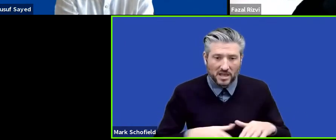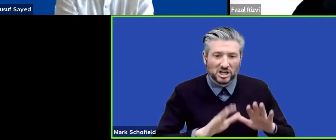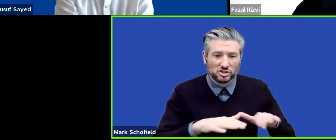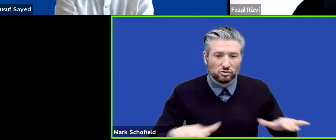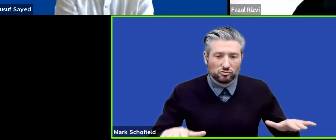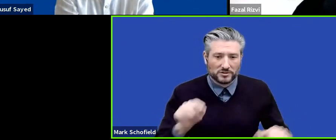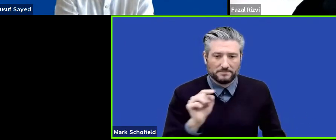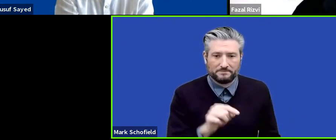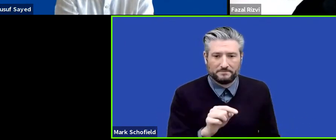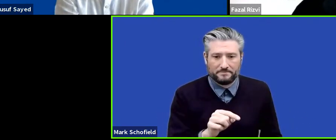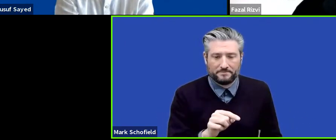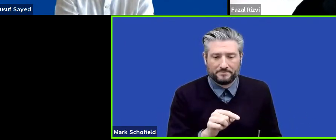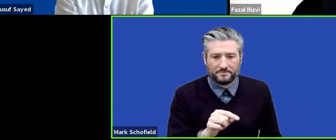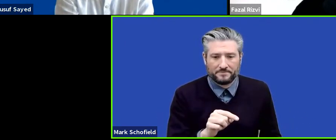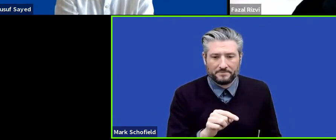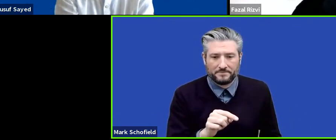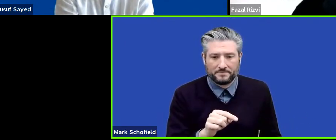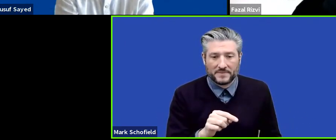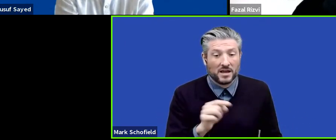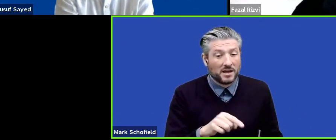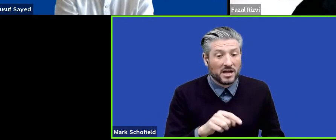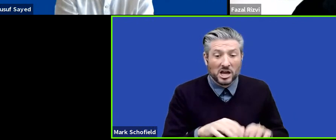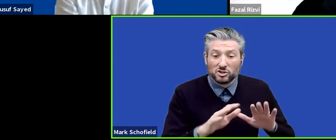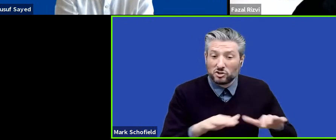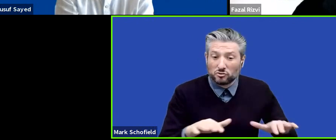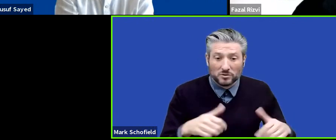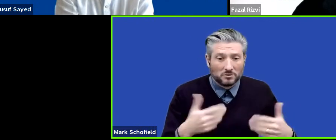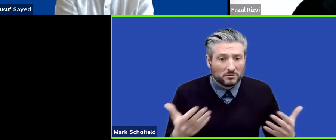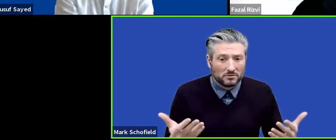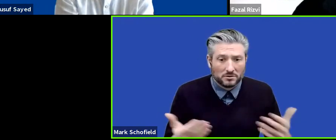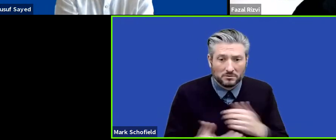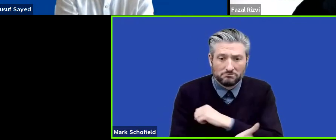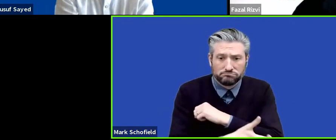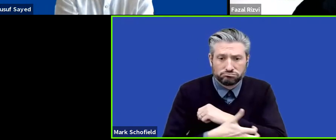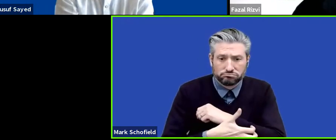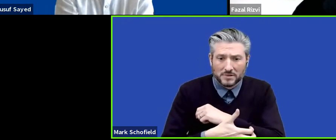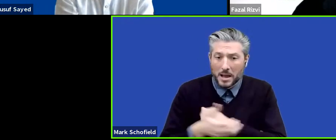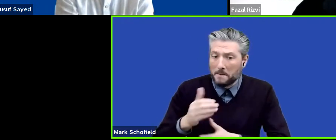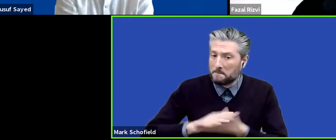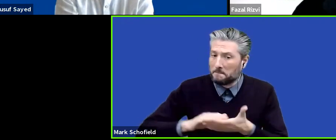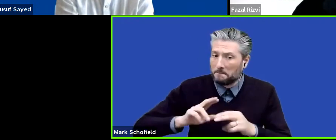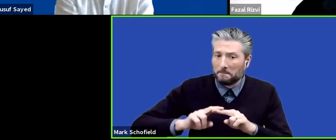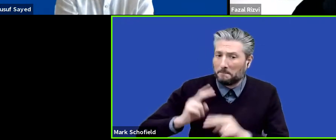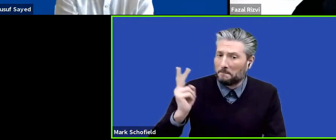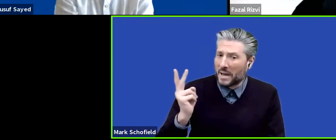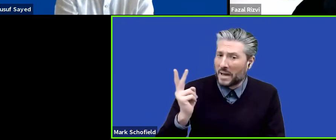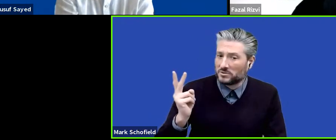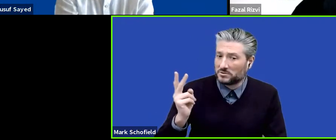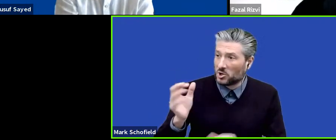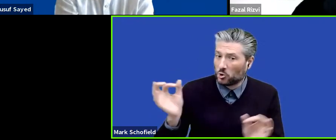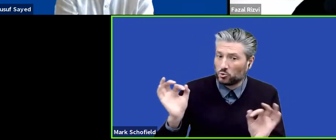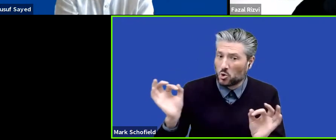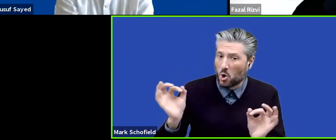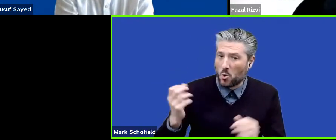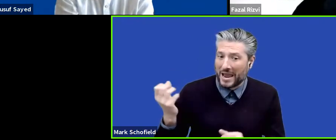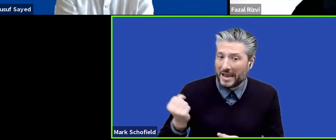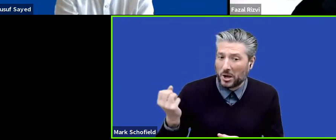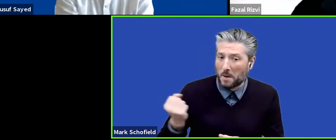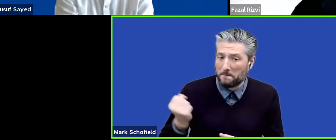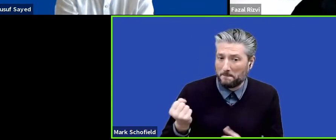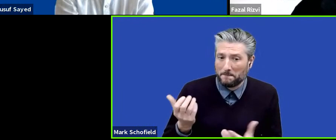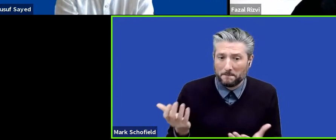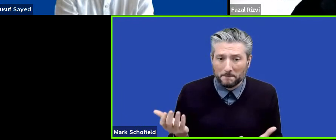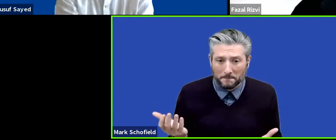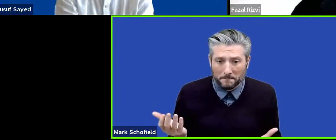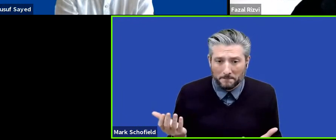themselves without the incomes of their parents, because these parents quite often lived at the edges